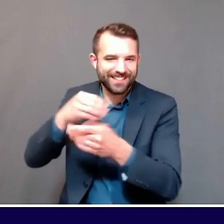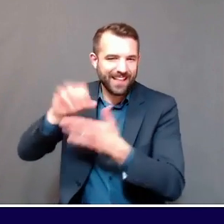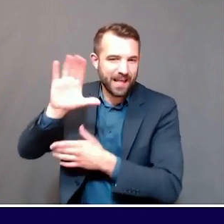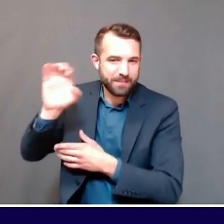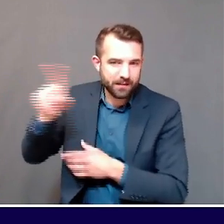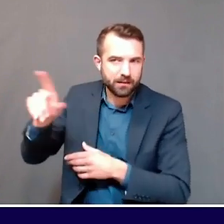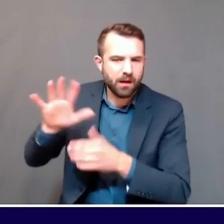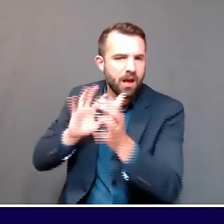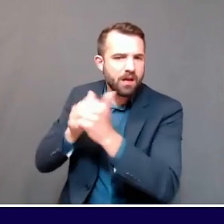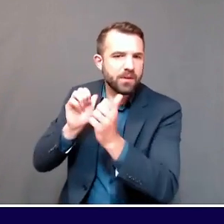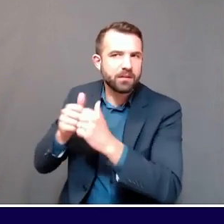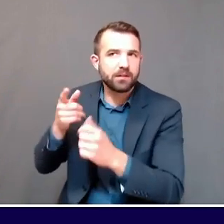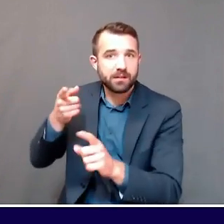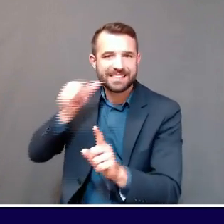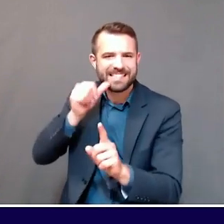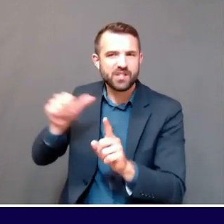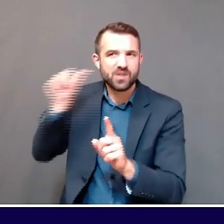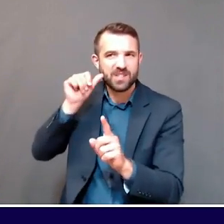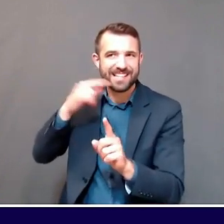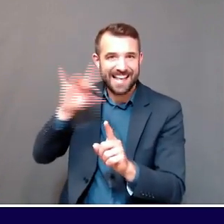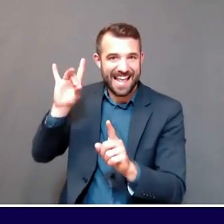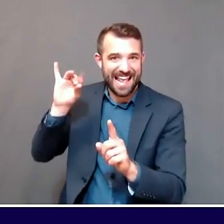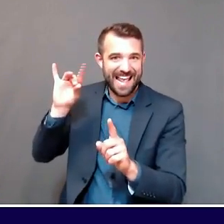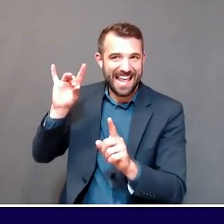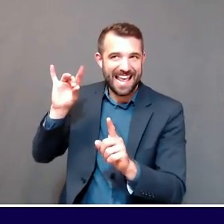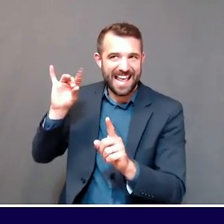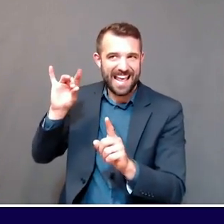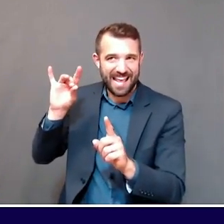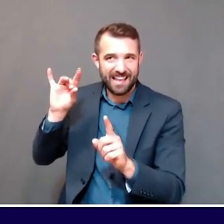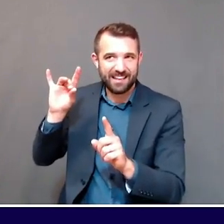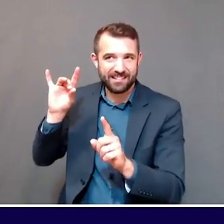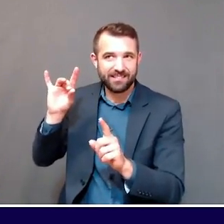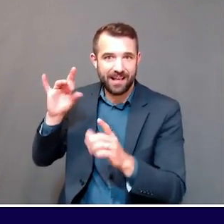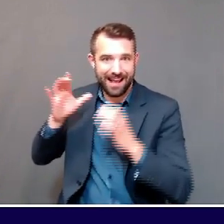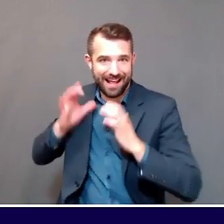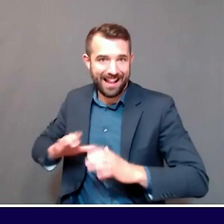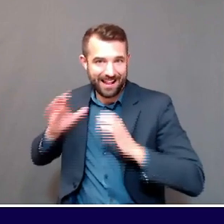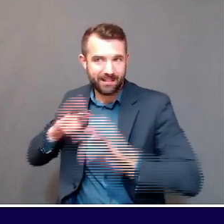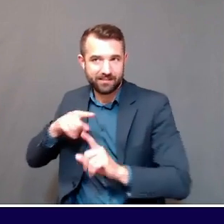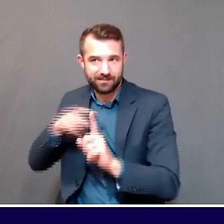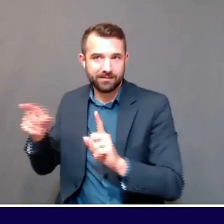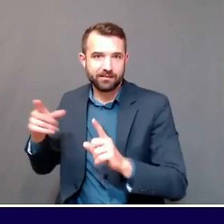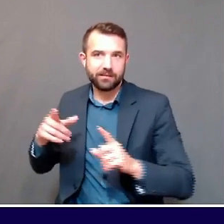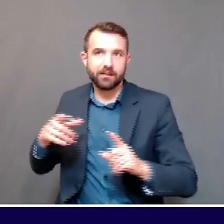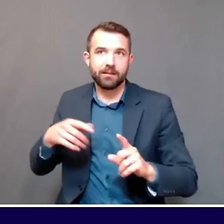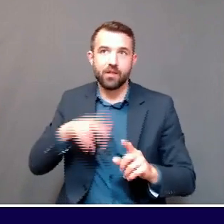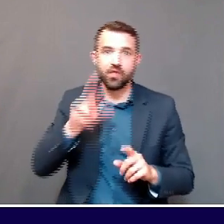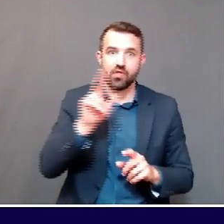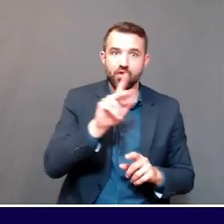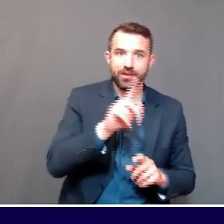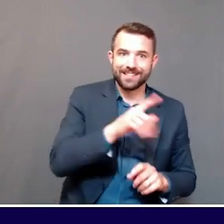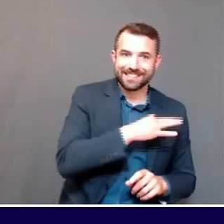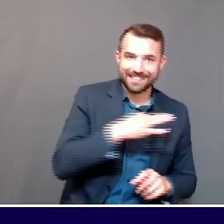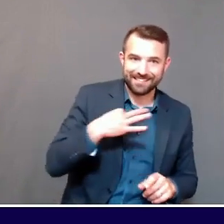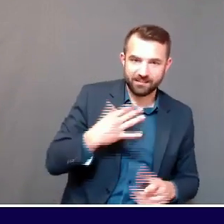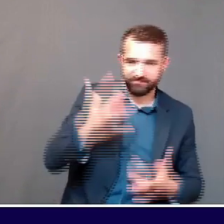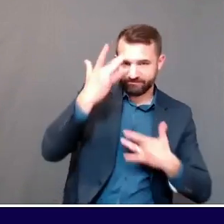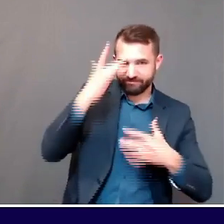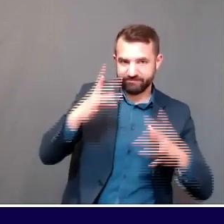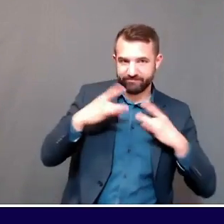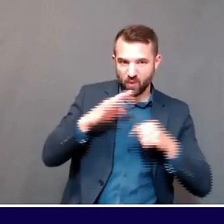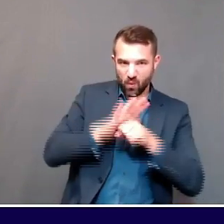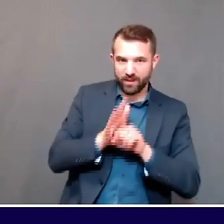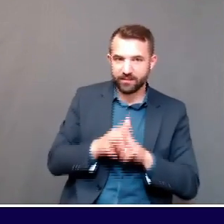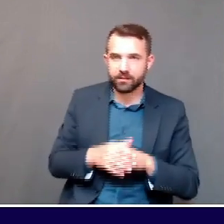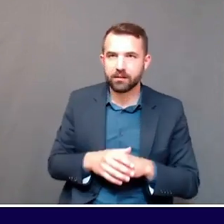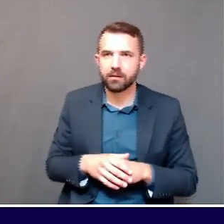80 residents and then 23 staff members that had been tested positive. What are the latest numbers, and then how many cumulative deaths have there